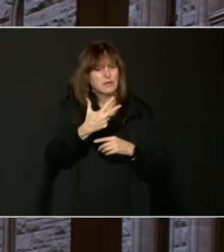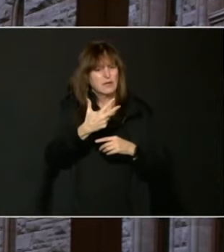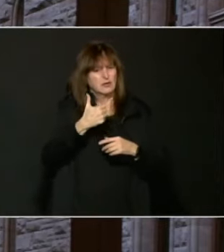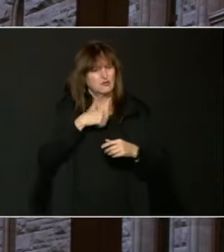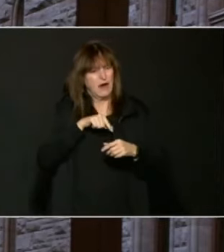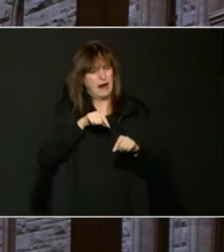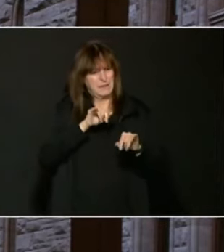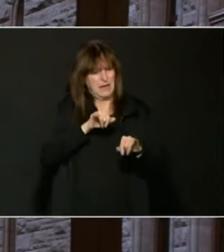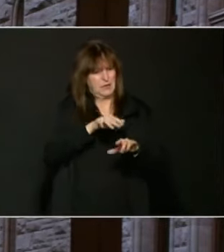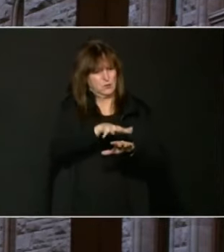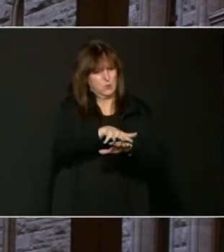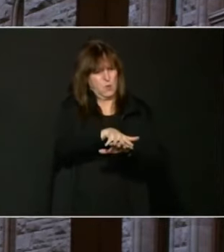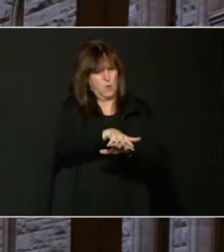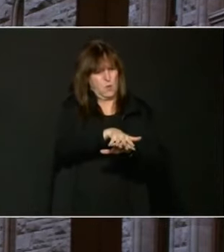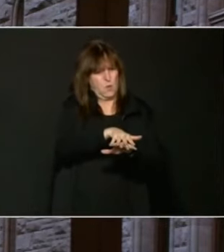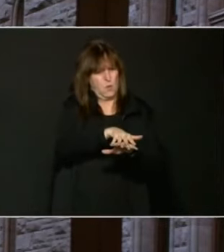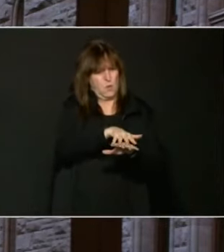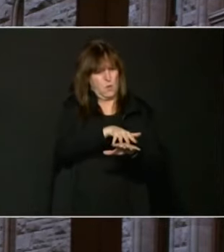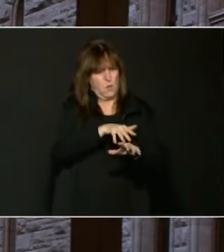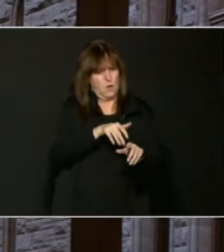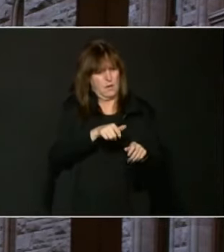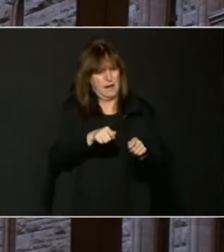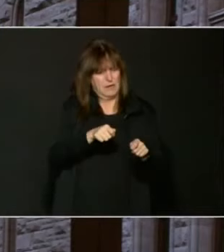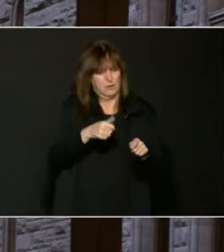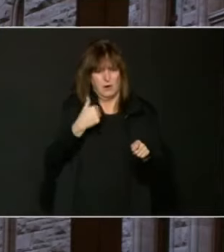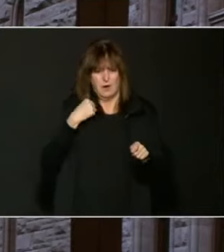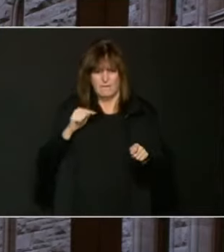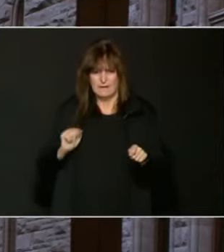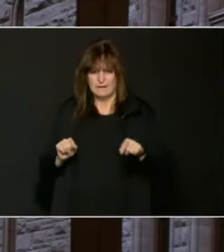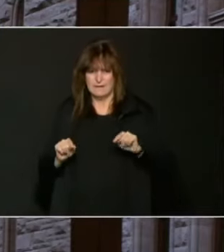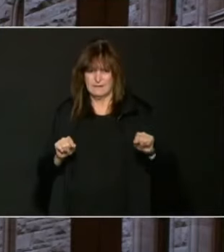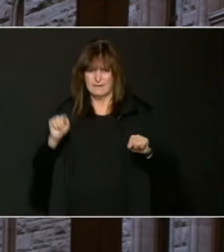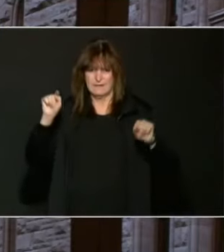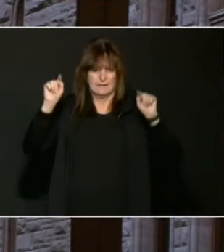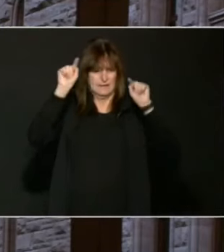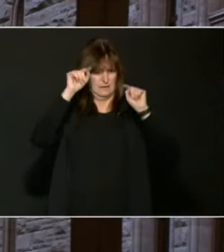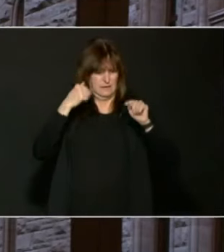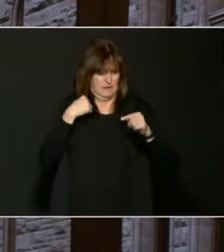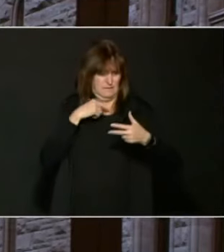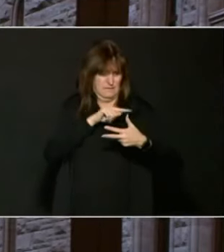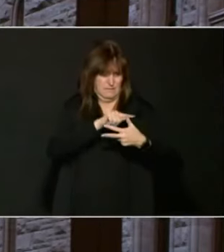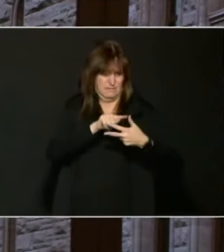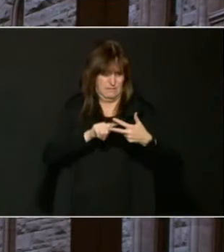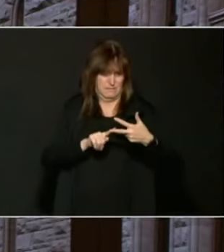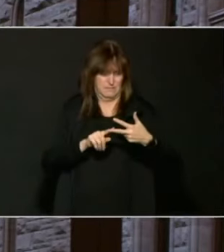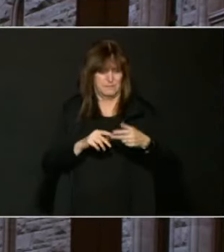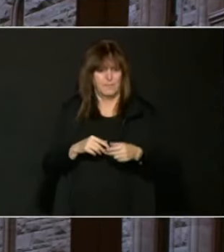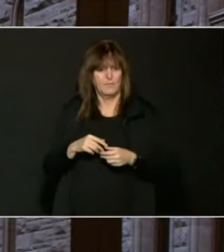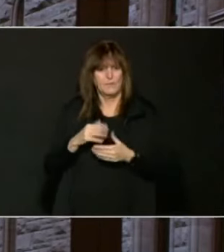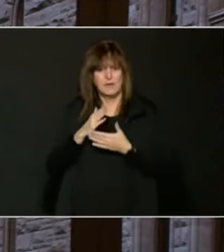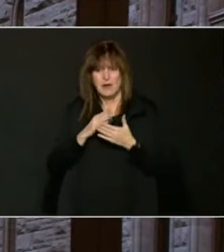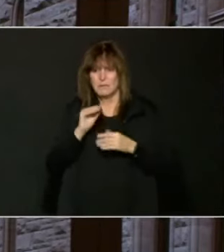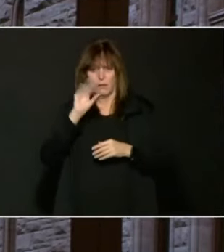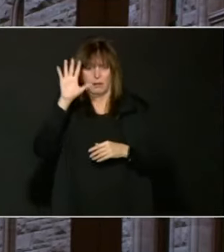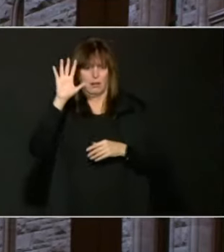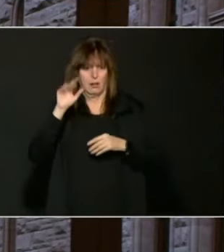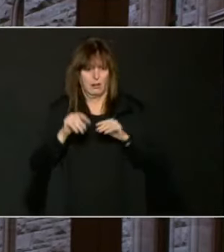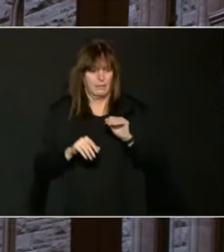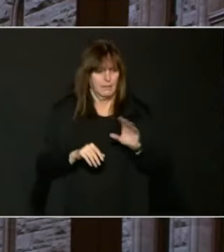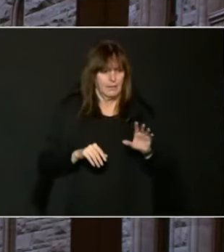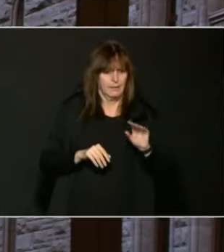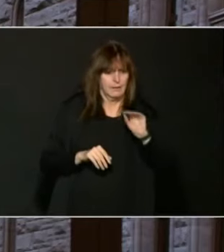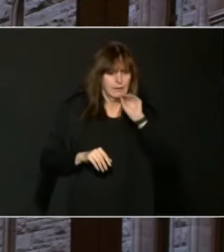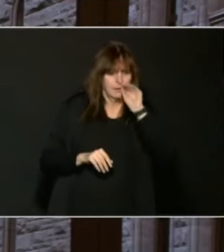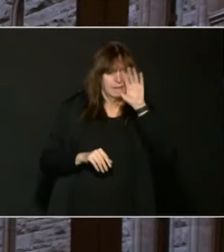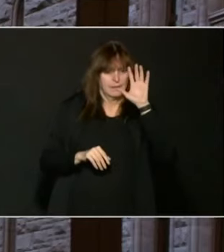in various parts of the province, and even some that haven't had any, you see flare-ups in certain areas that become concerning. So we're continuing to